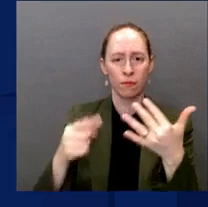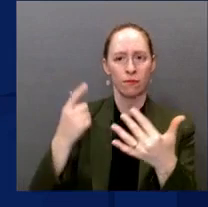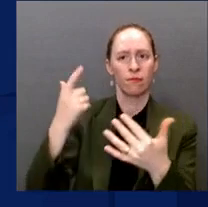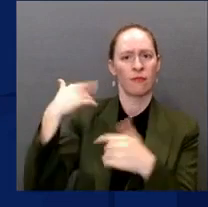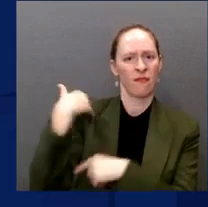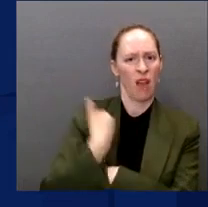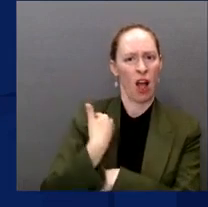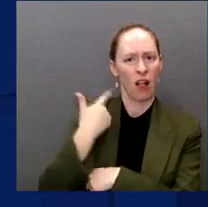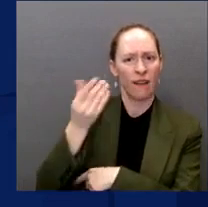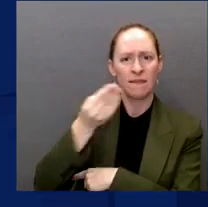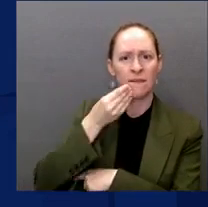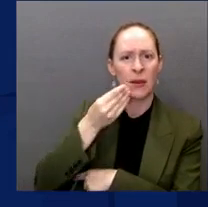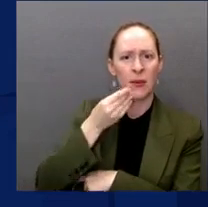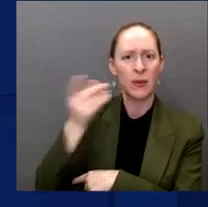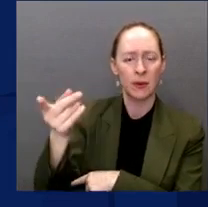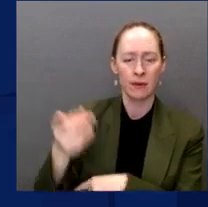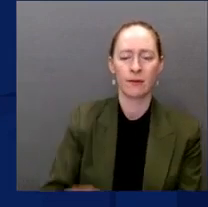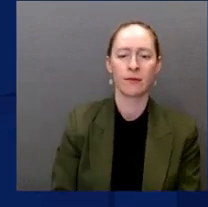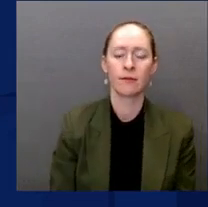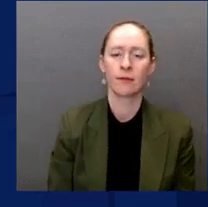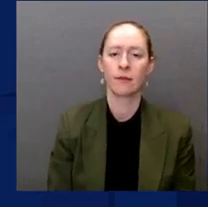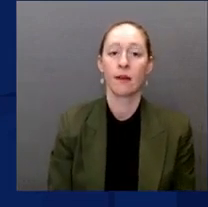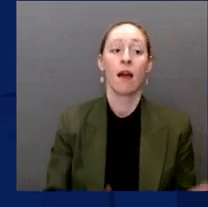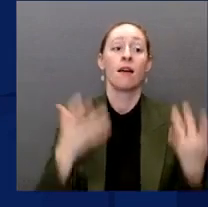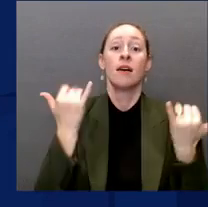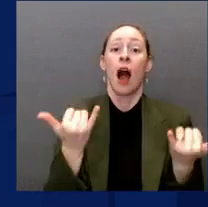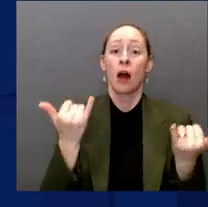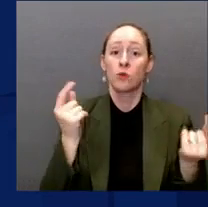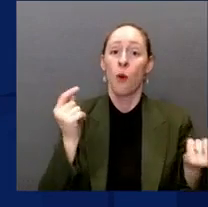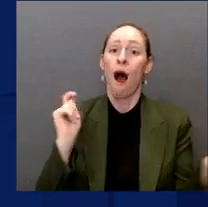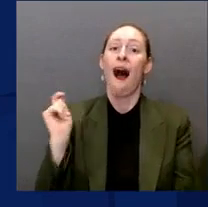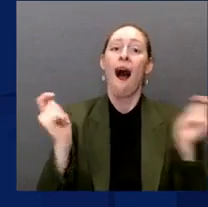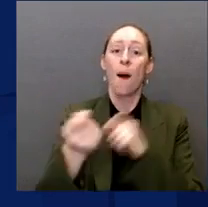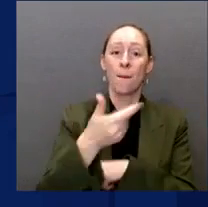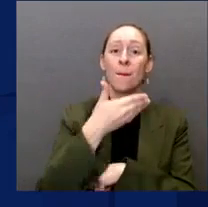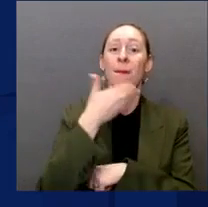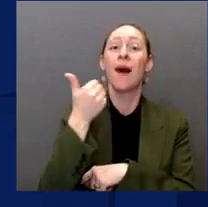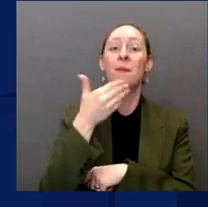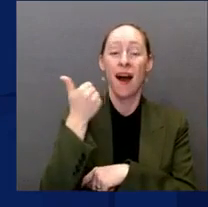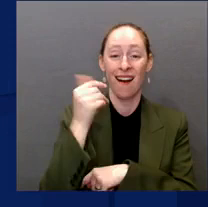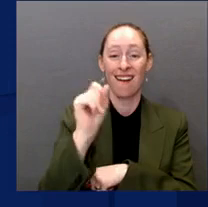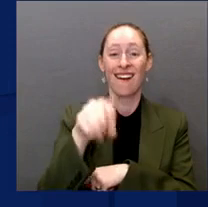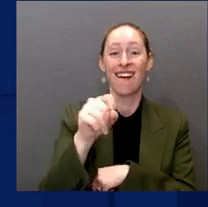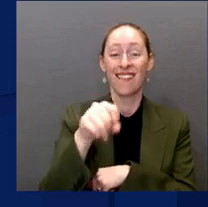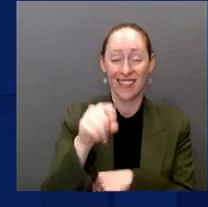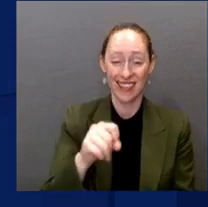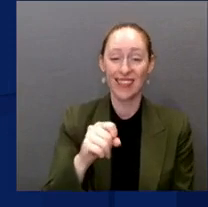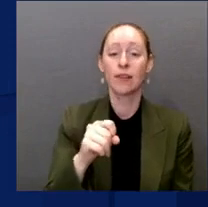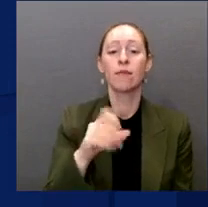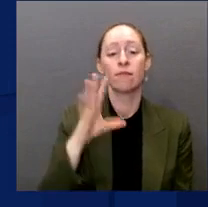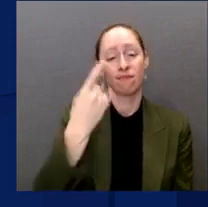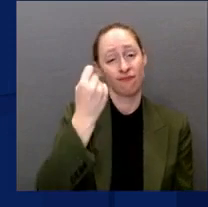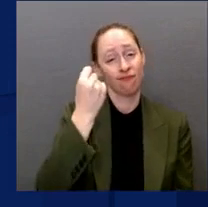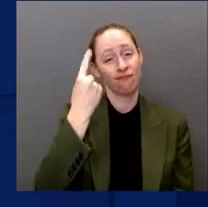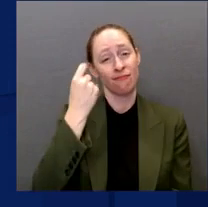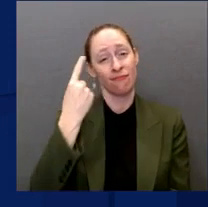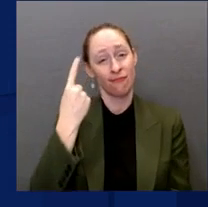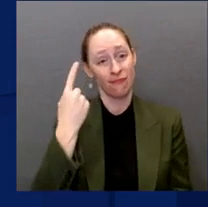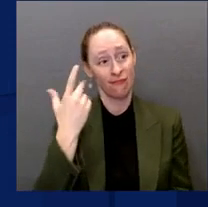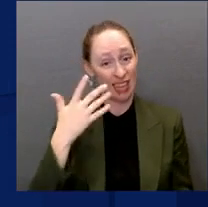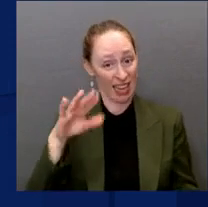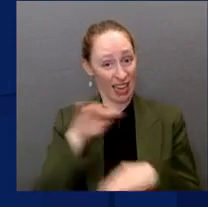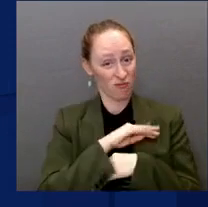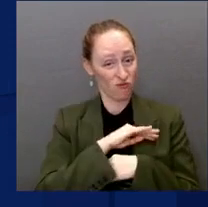of us in attendance today would agree that much more needs to be done. This conference matters, and we should all thank Senators Booker and